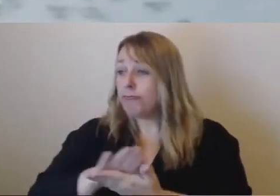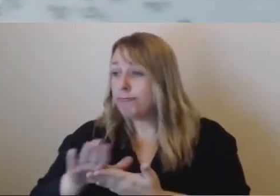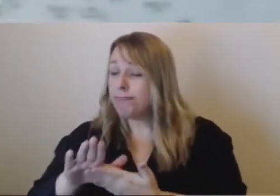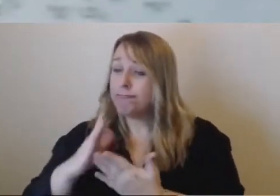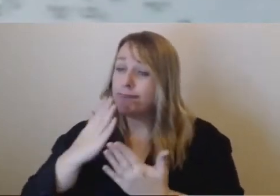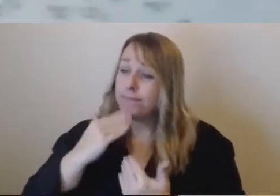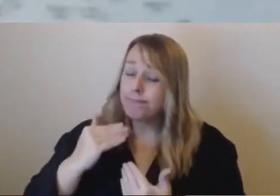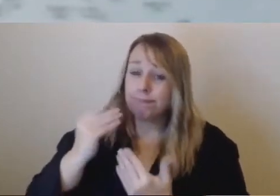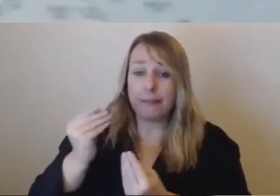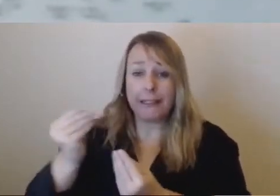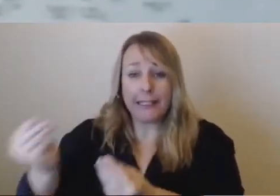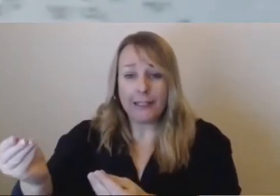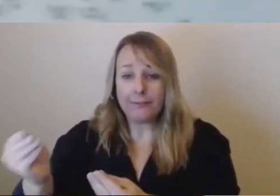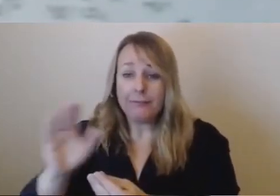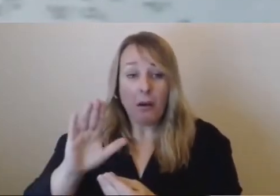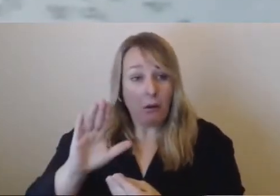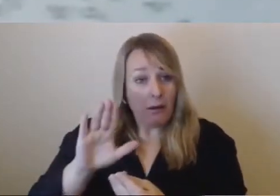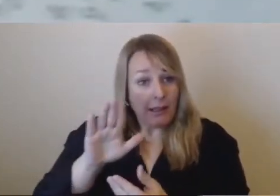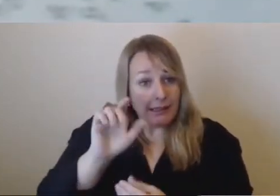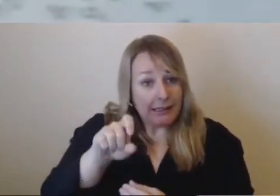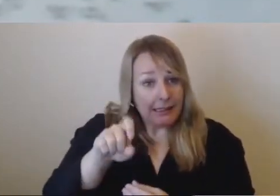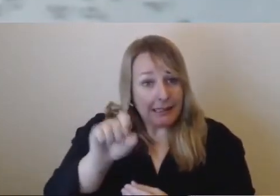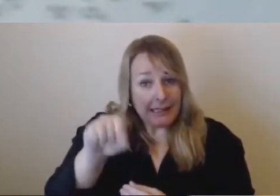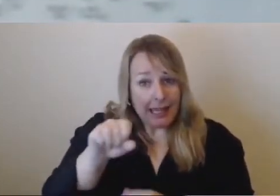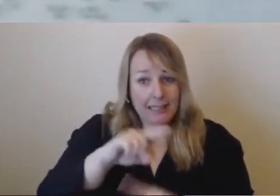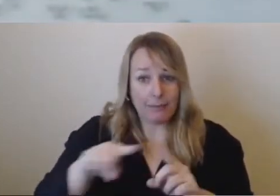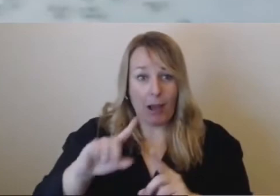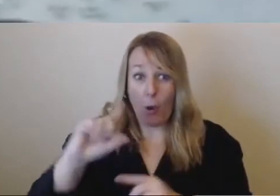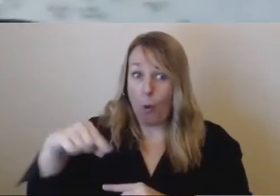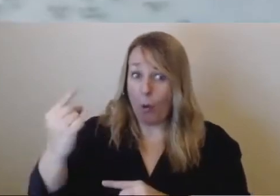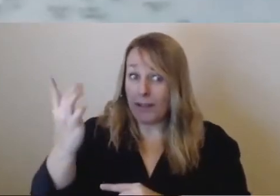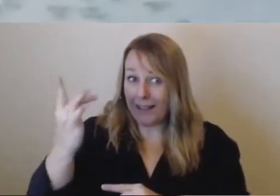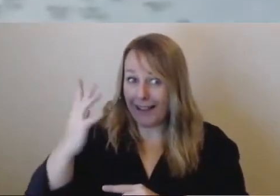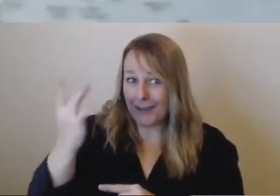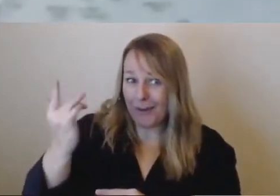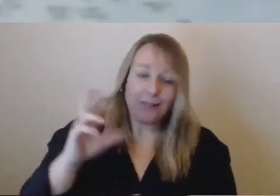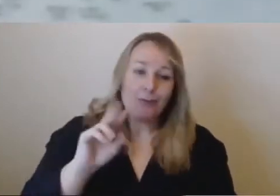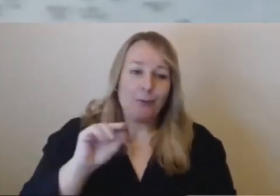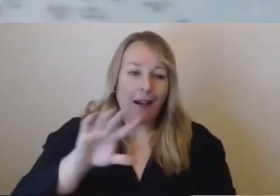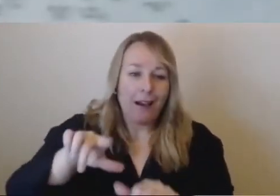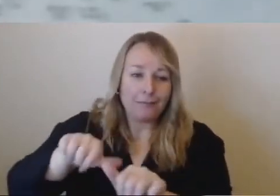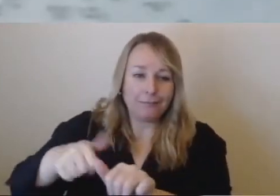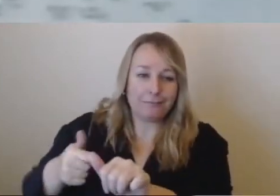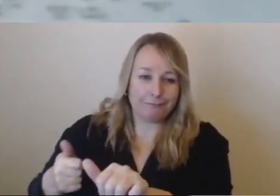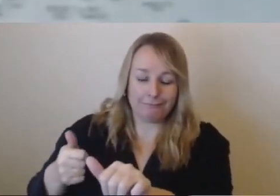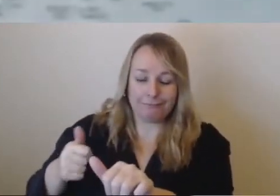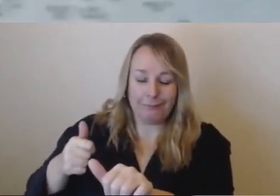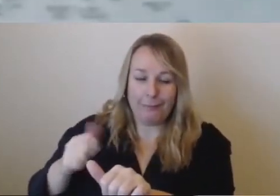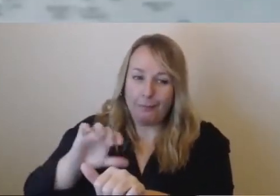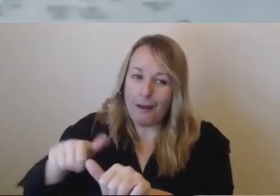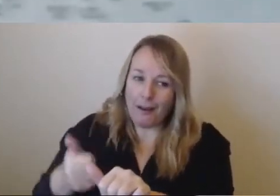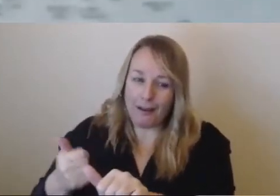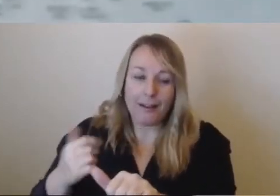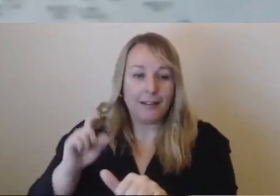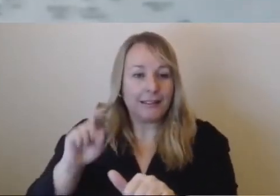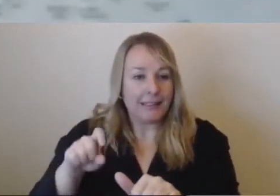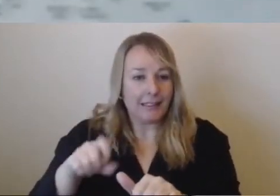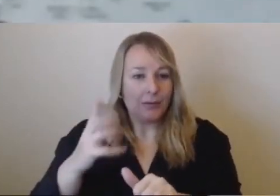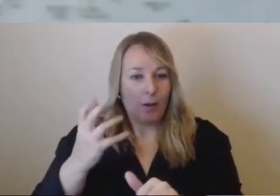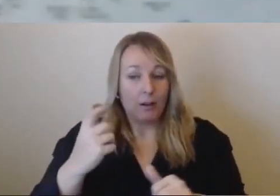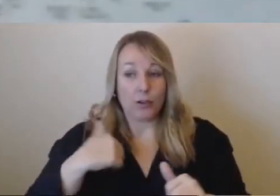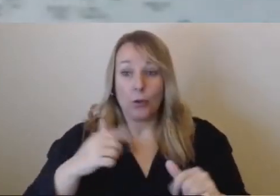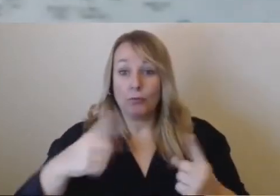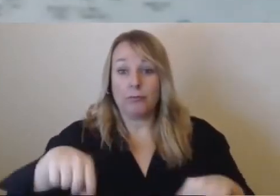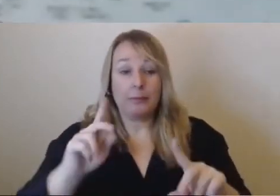be welcomed, and this is, sorely needed, especially in developing countries, but there's an element of calculation and of winning hearts and minds, et